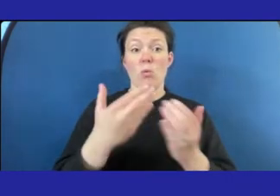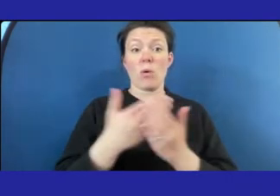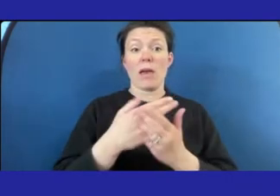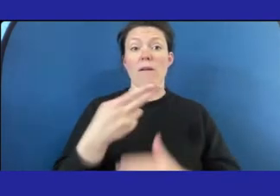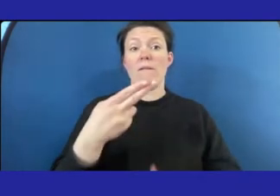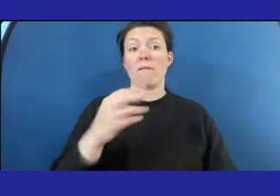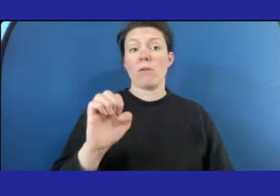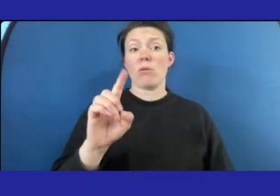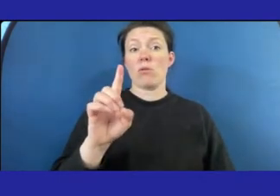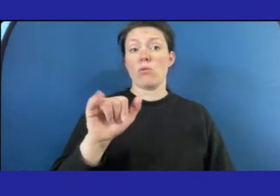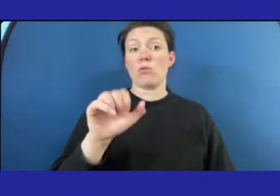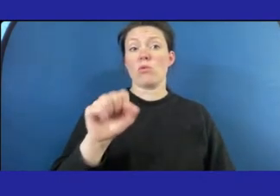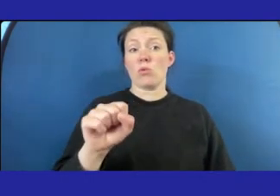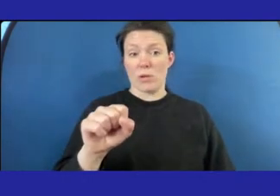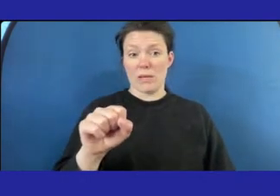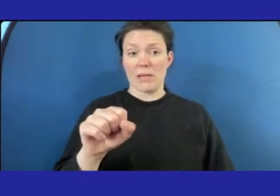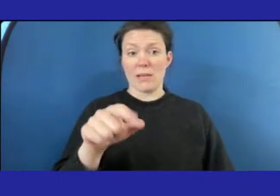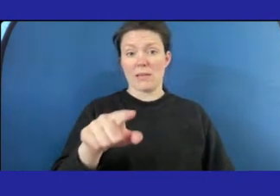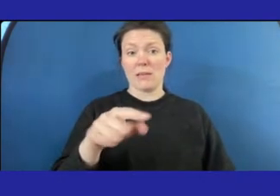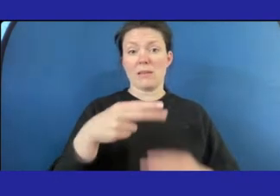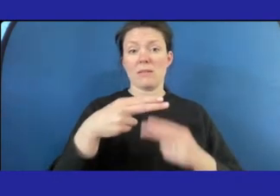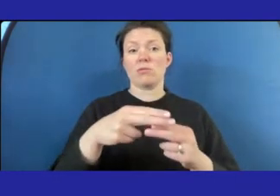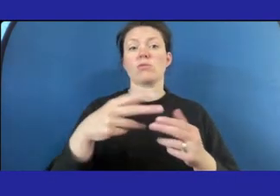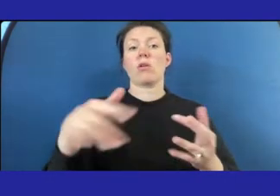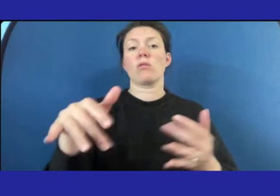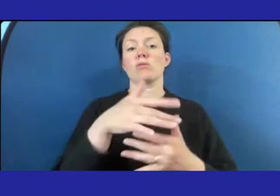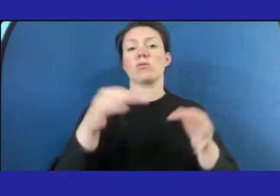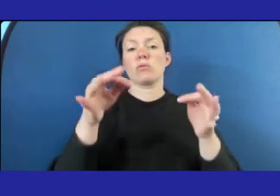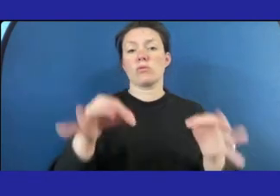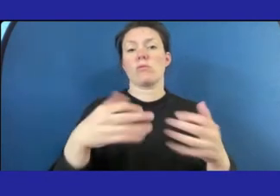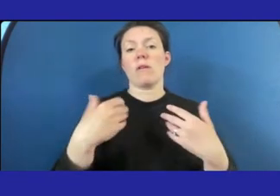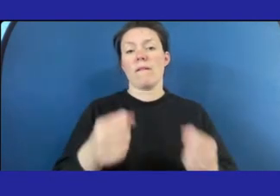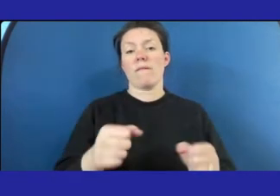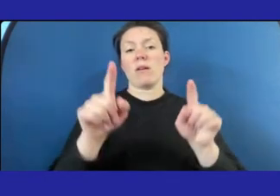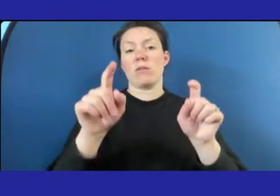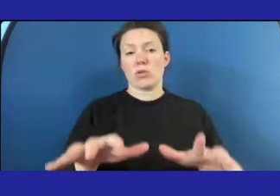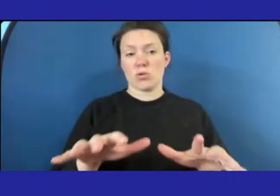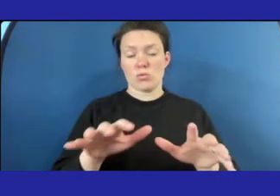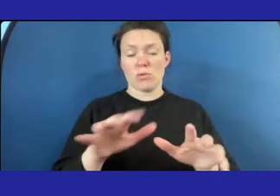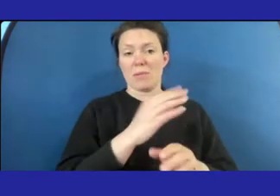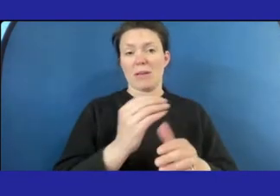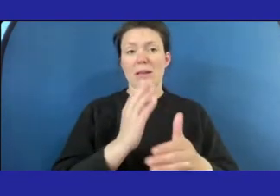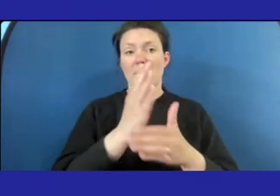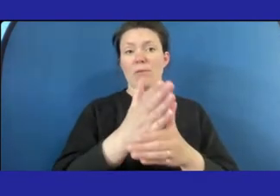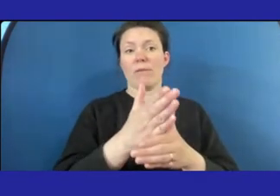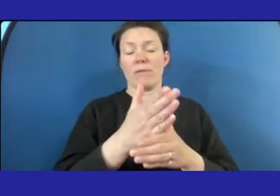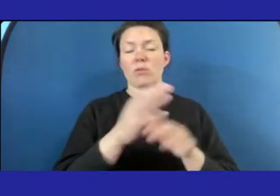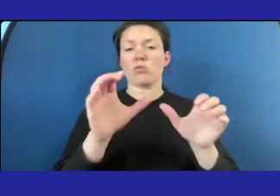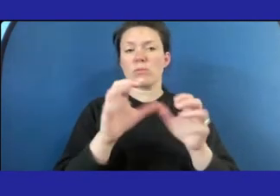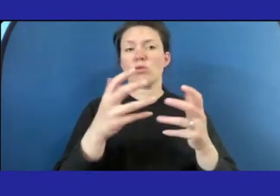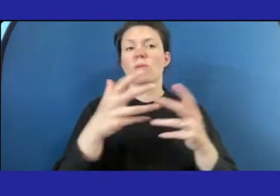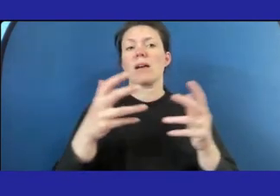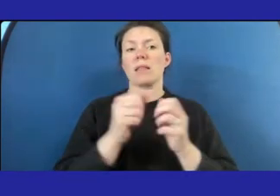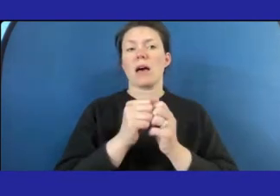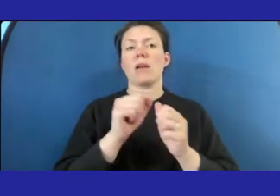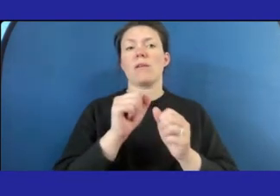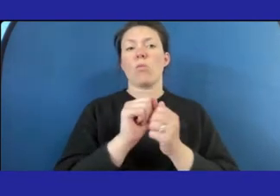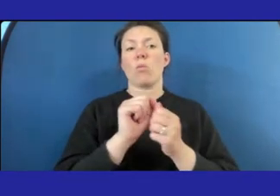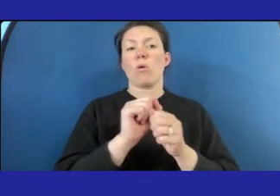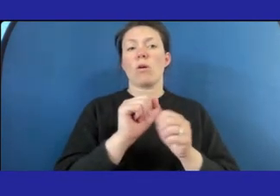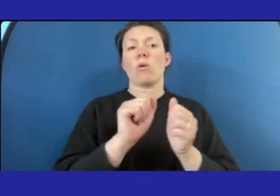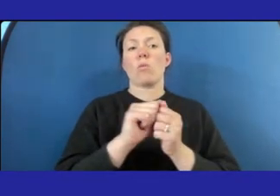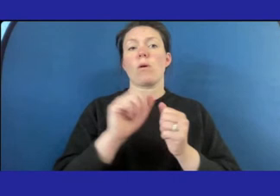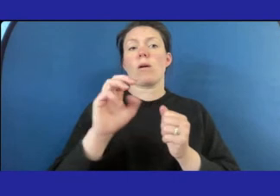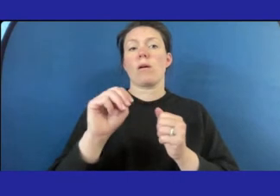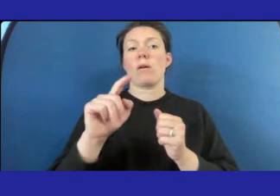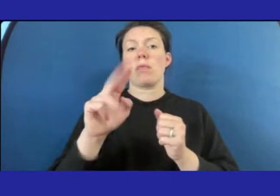metric that's called Social Determinants of Health Screening and Intervention. And so we've been doing a lot of work with Metro Plus to try to